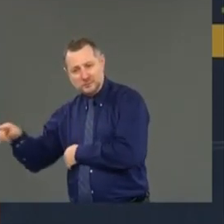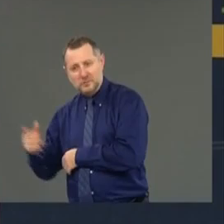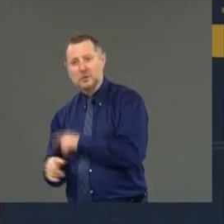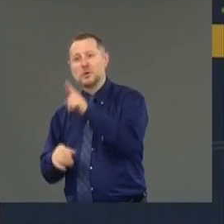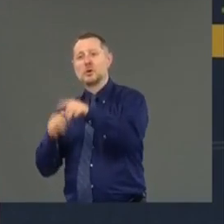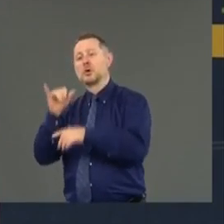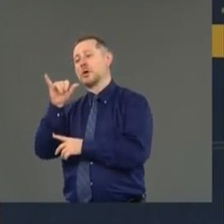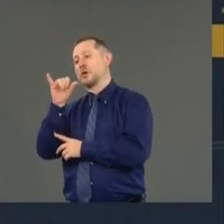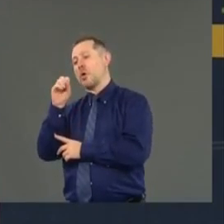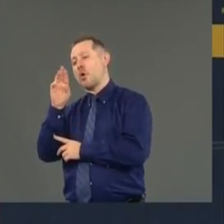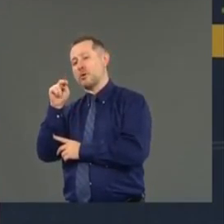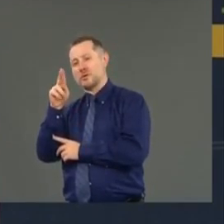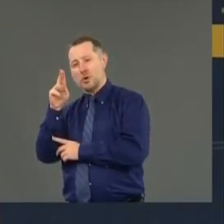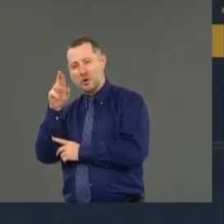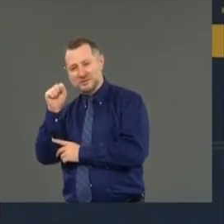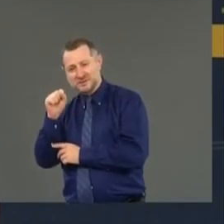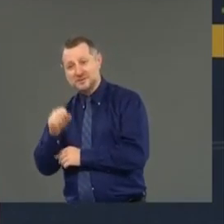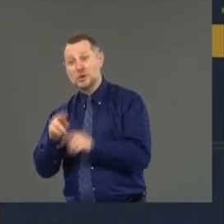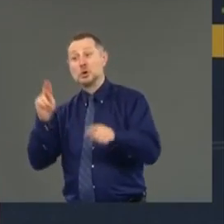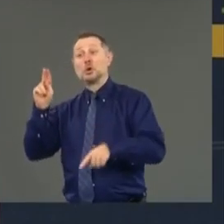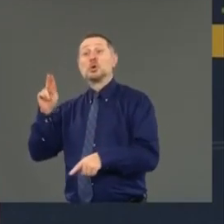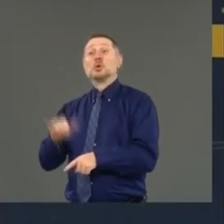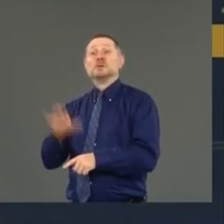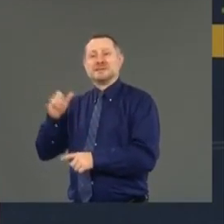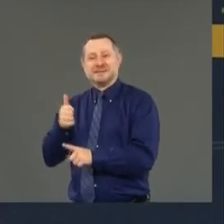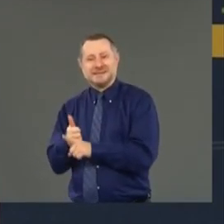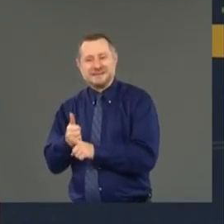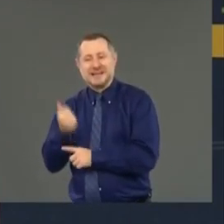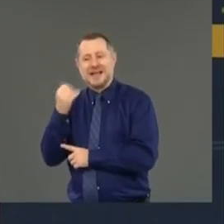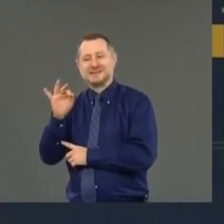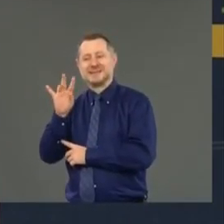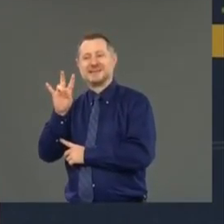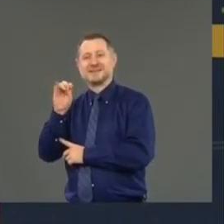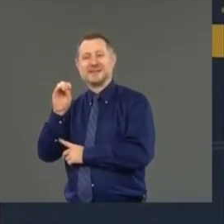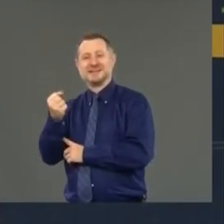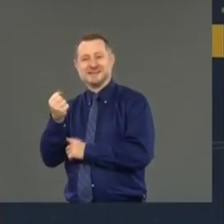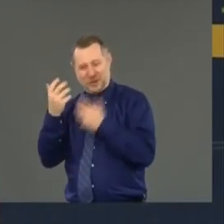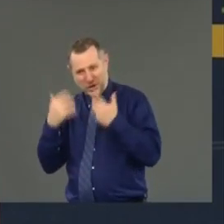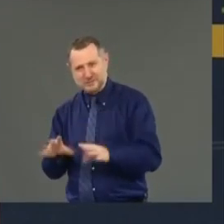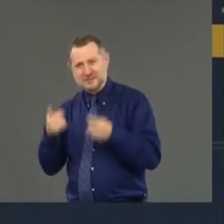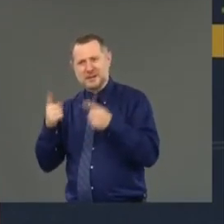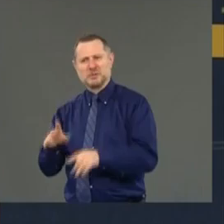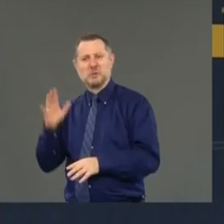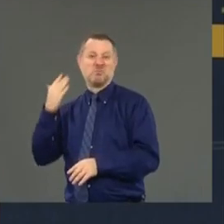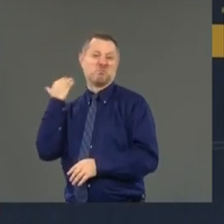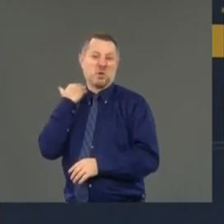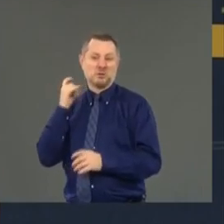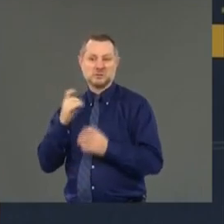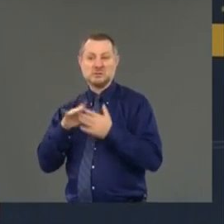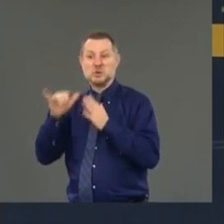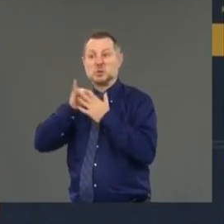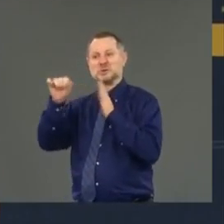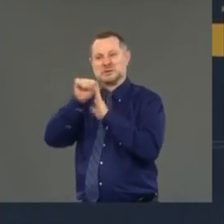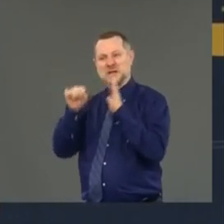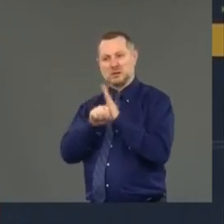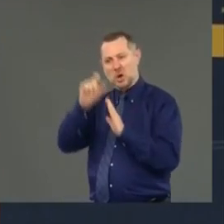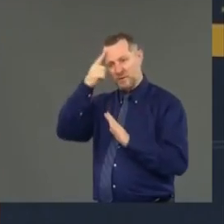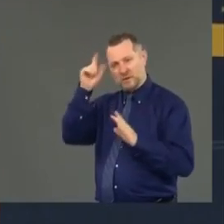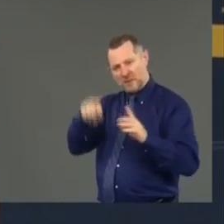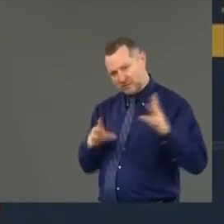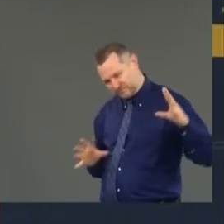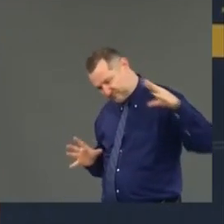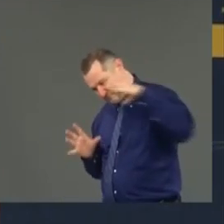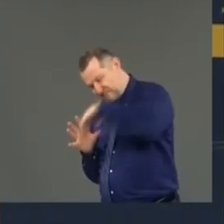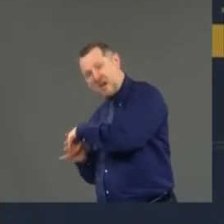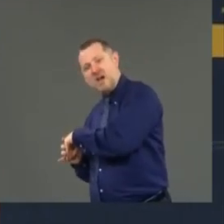went through this situation in the 70s, where New York City was basically bankrupt. The state had to step in. So first question